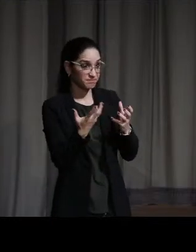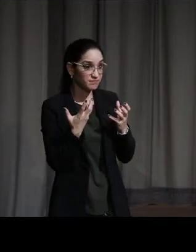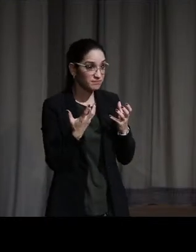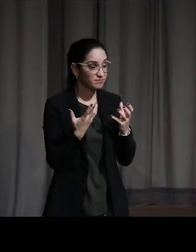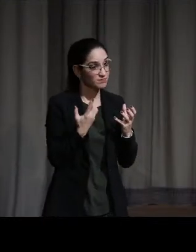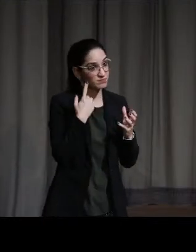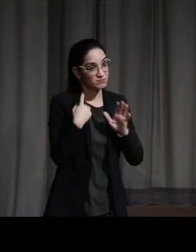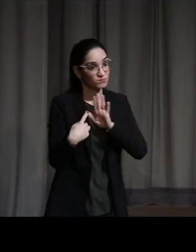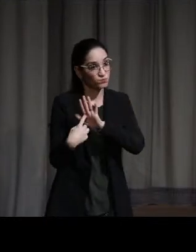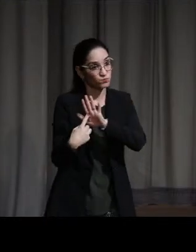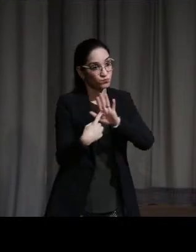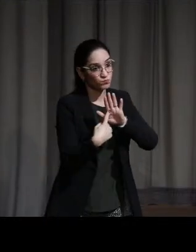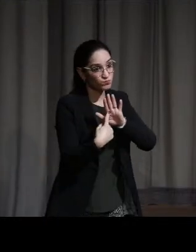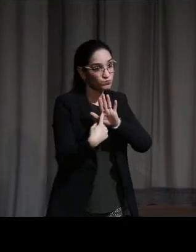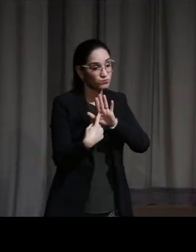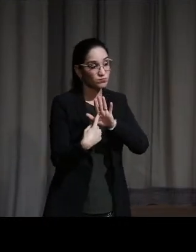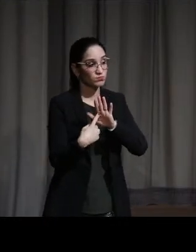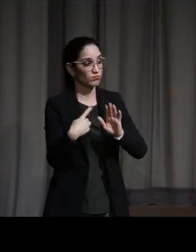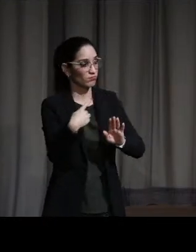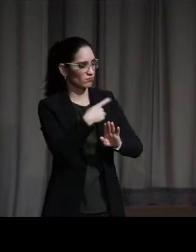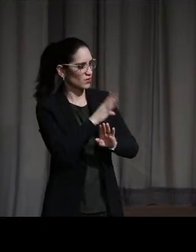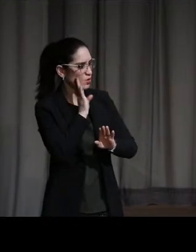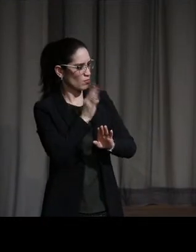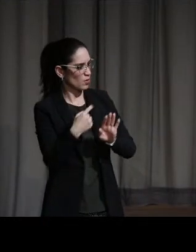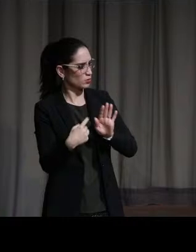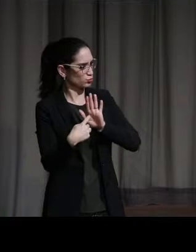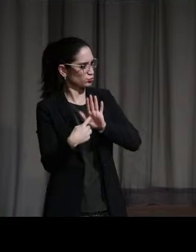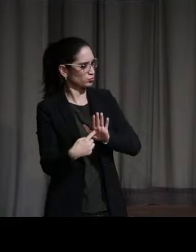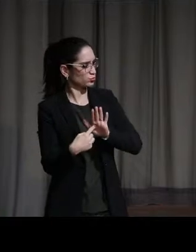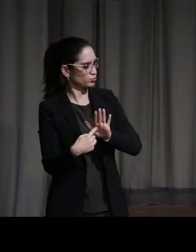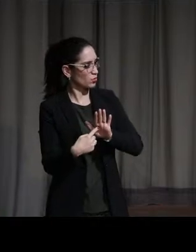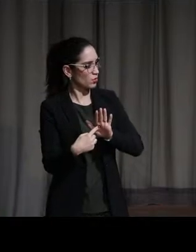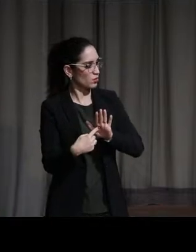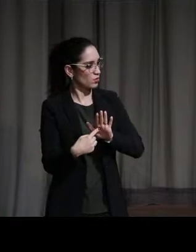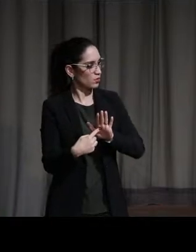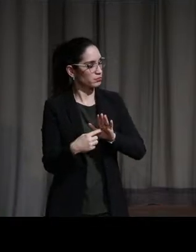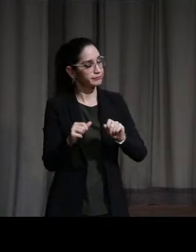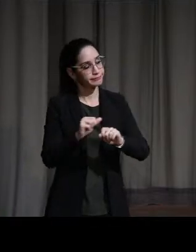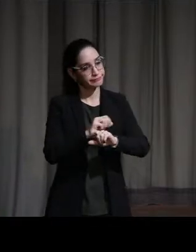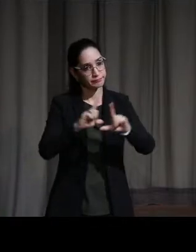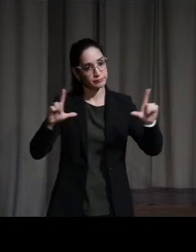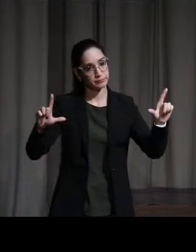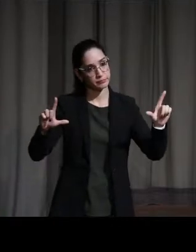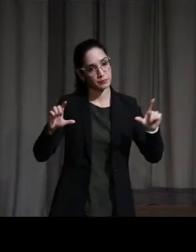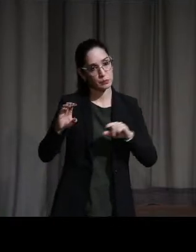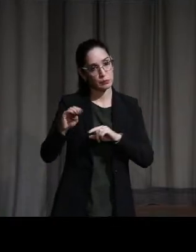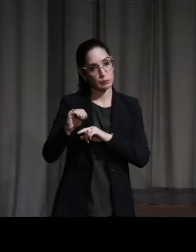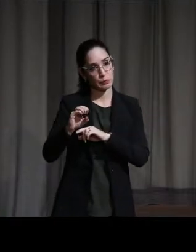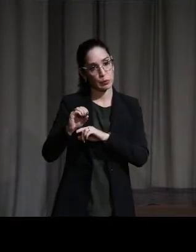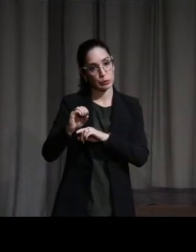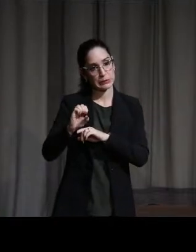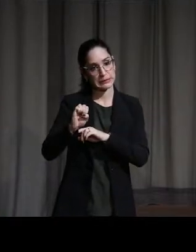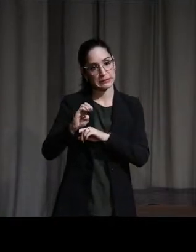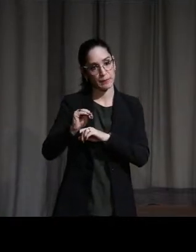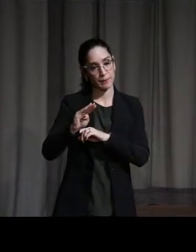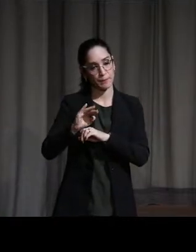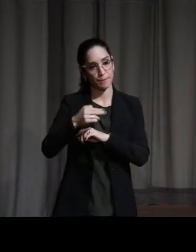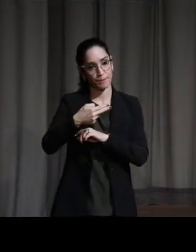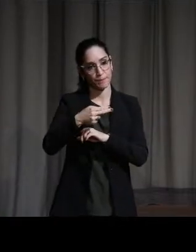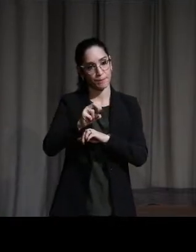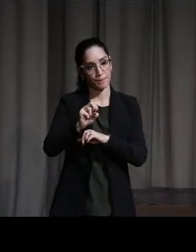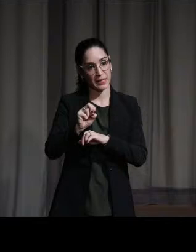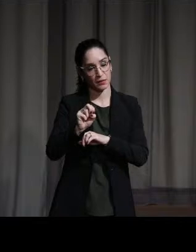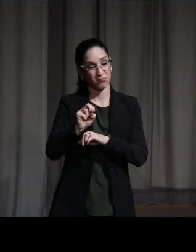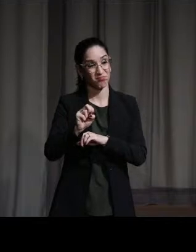and Dr. Bustamante will show us the next slide, which is Mozambique, also from 1965. And this is, you